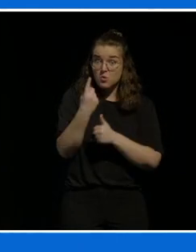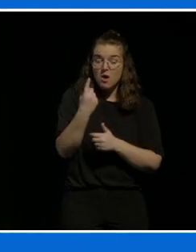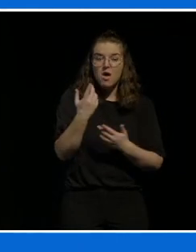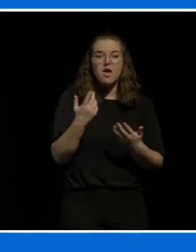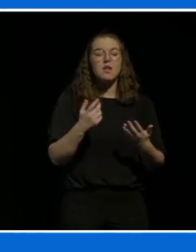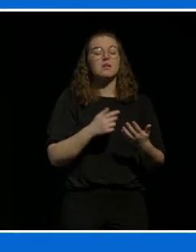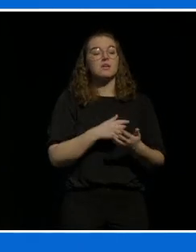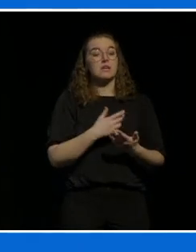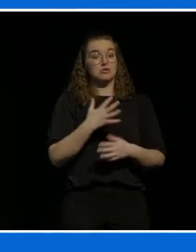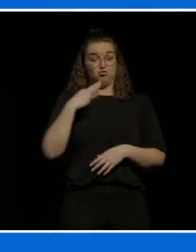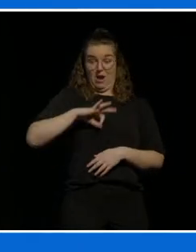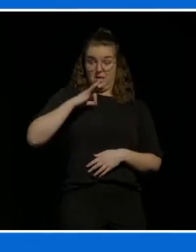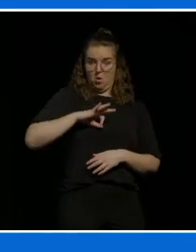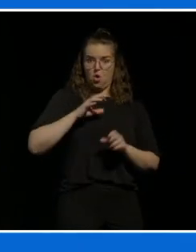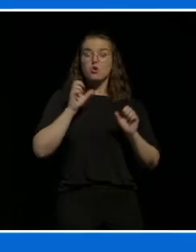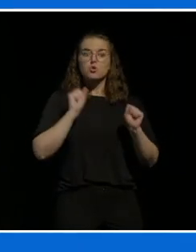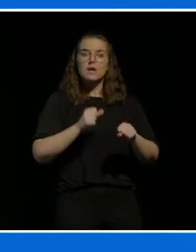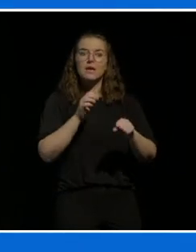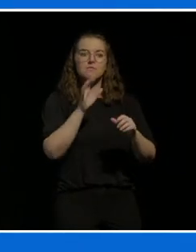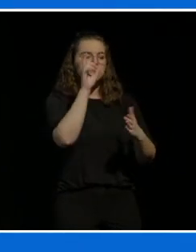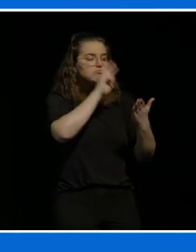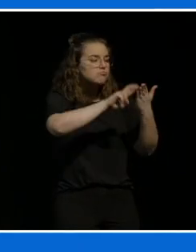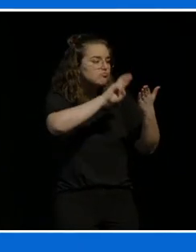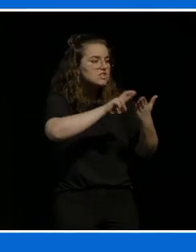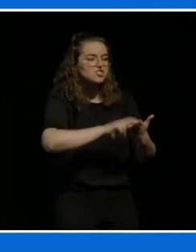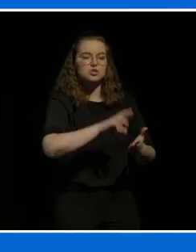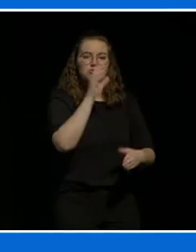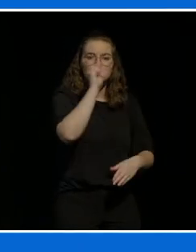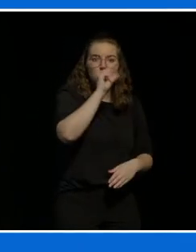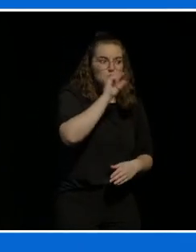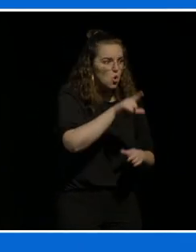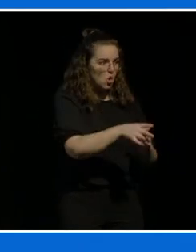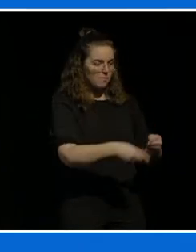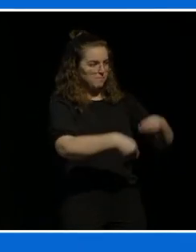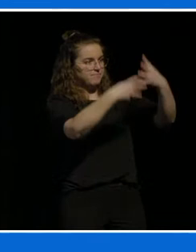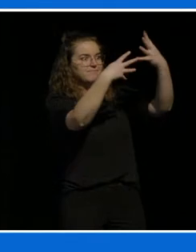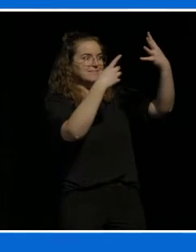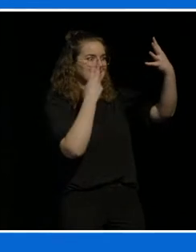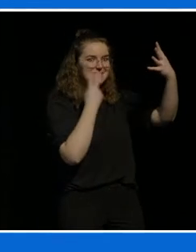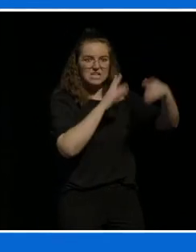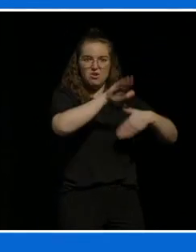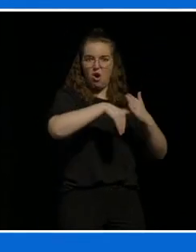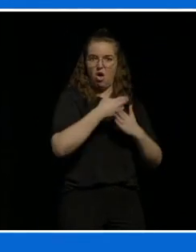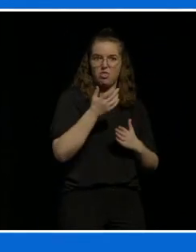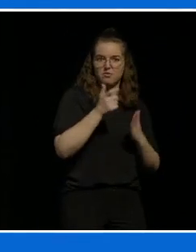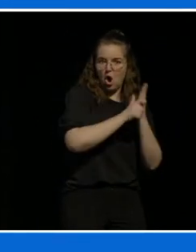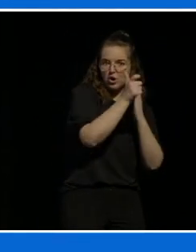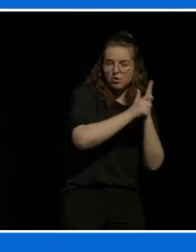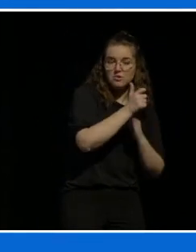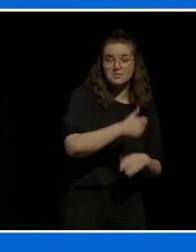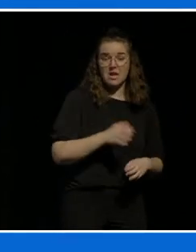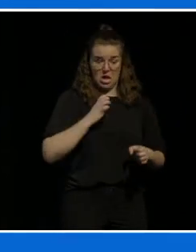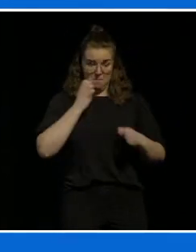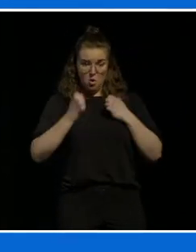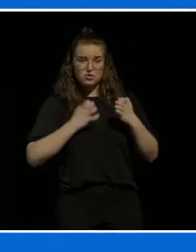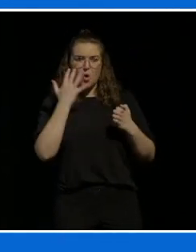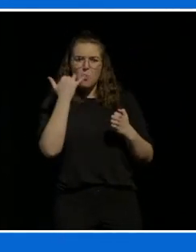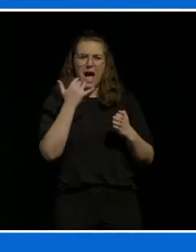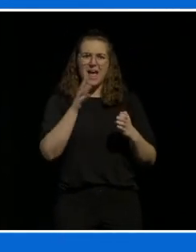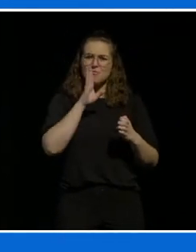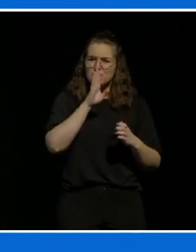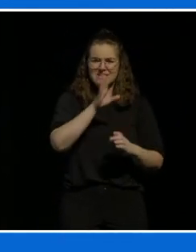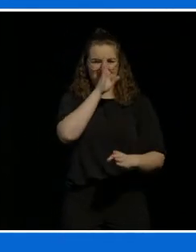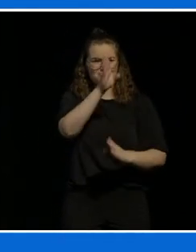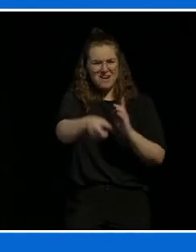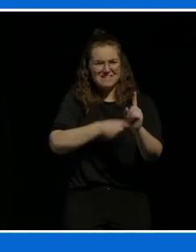Google, you can see it in the New England Journal of Medicine, in JAMA, in every single different article. It's emotional because it has direct impacts on all of us